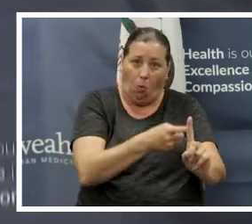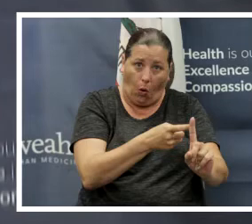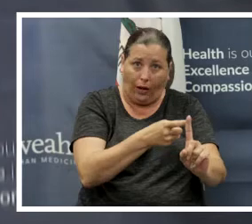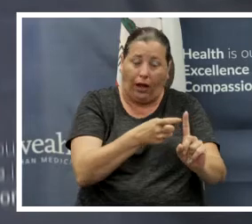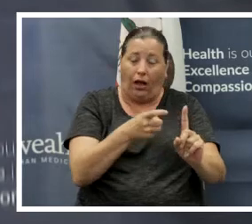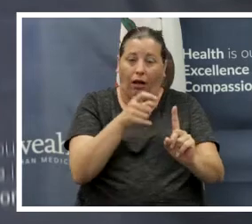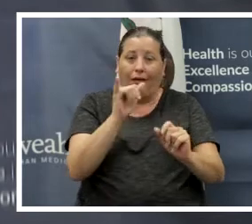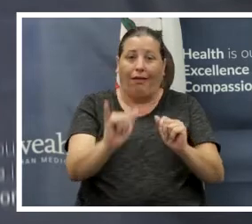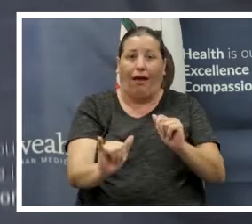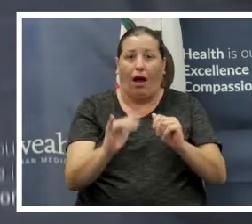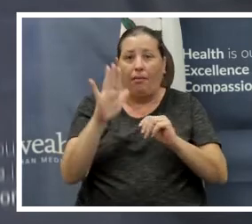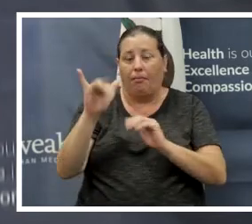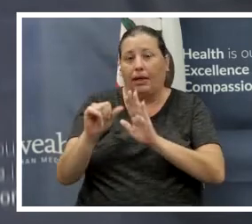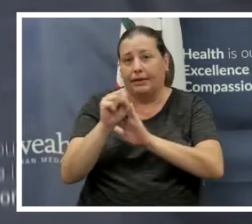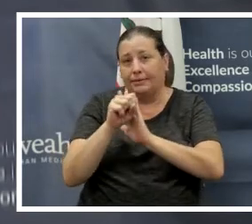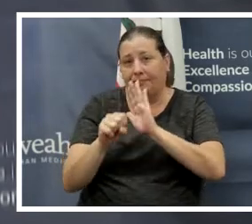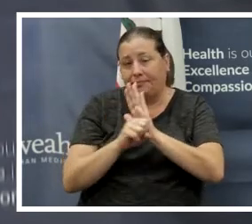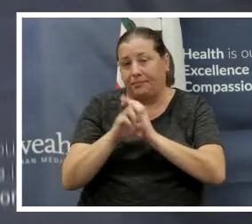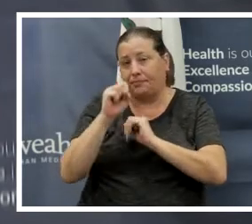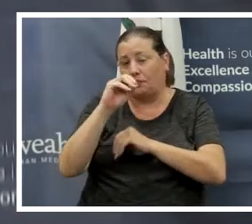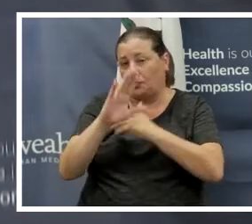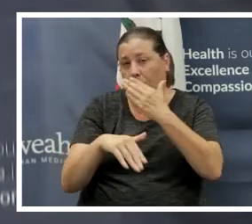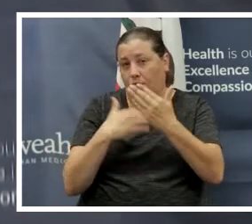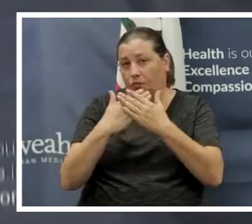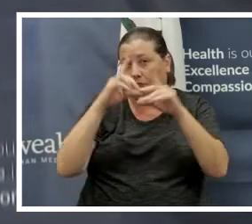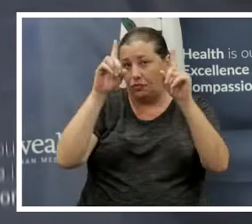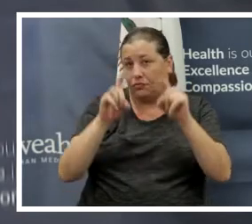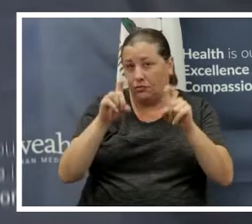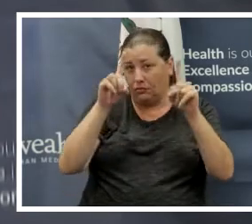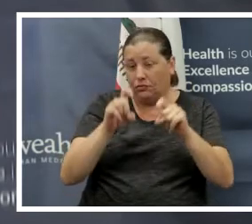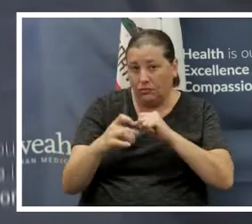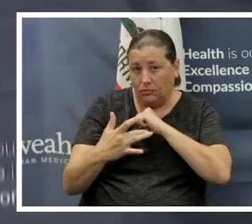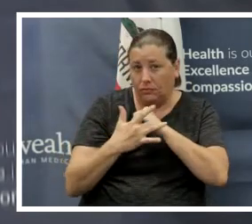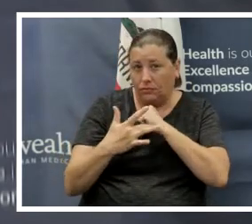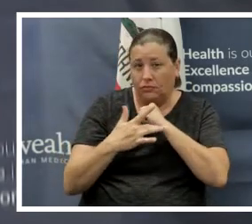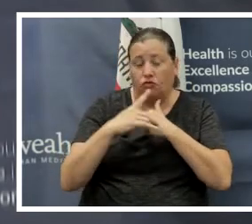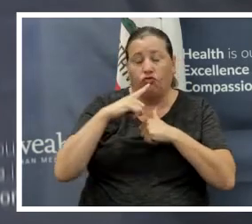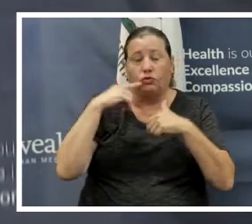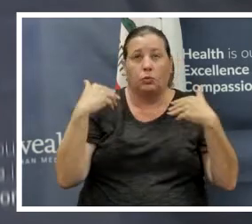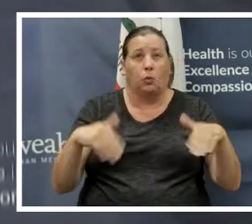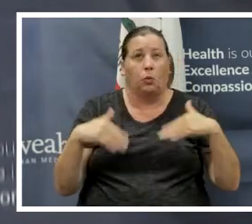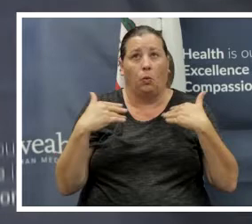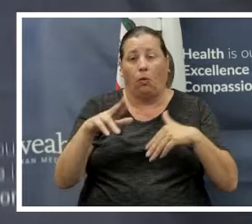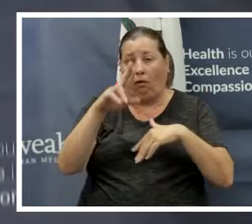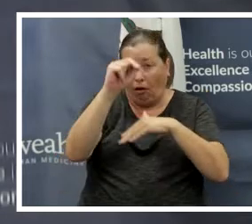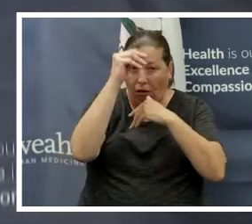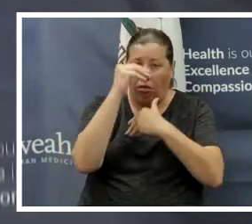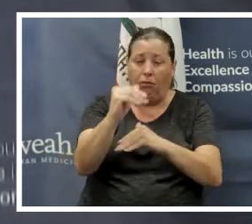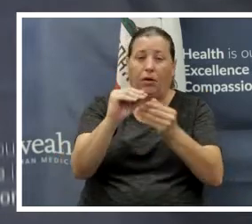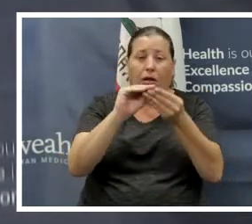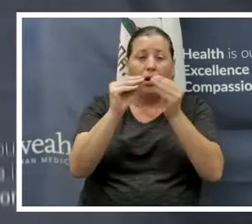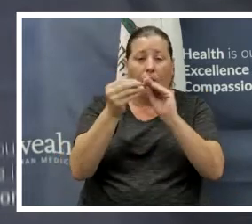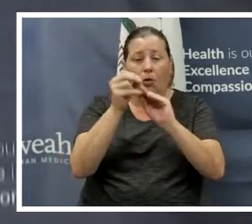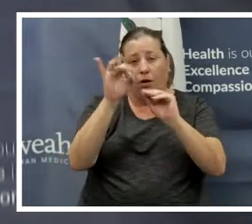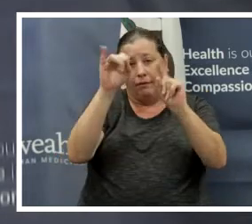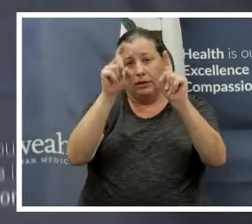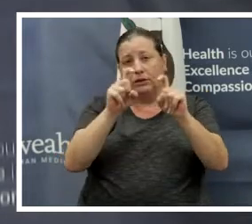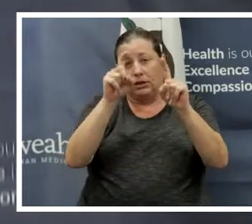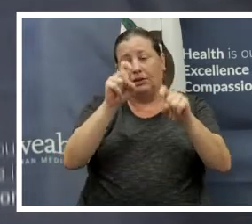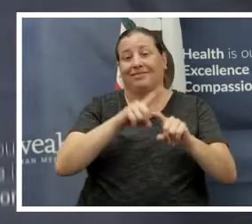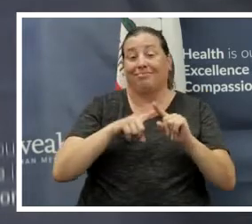state. So all the testing technology and really an unlimited number of tests. But it is also